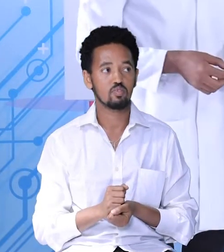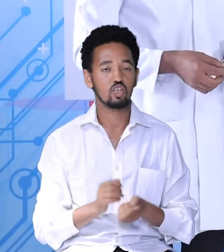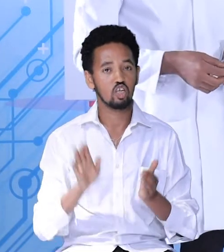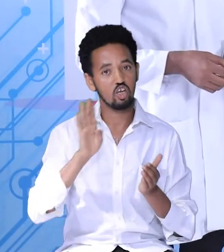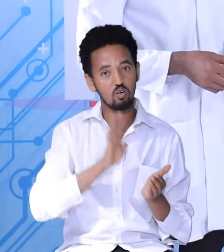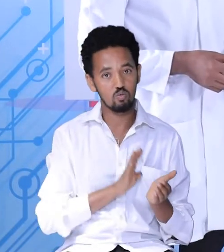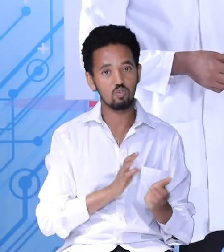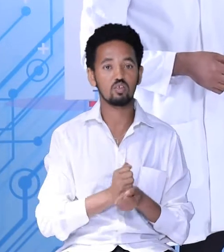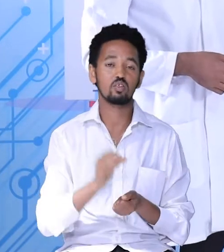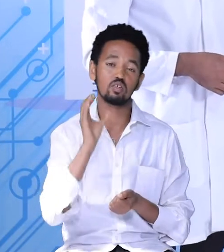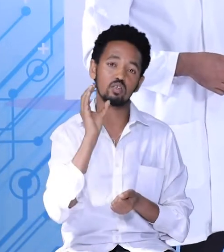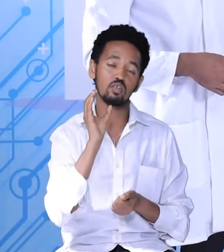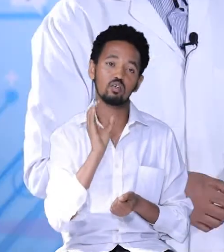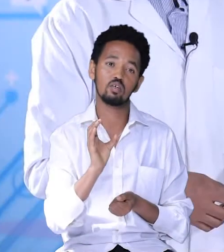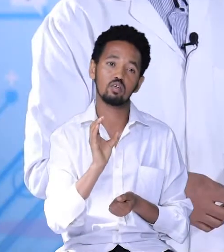or CBR.